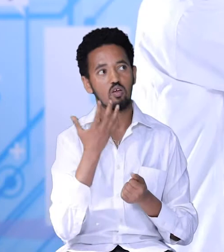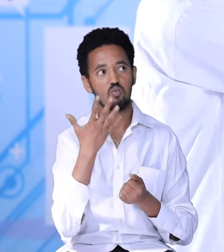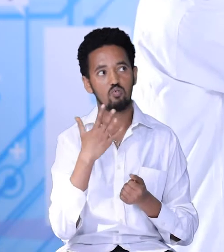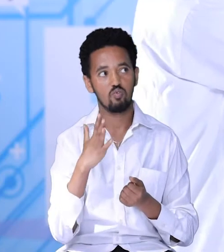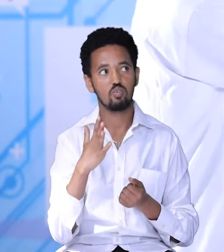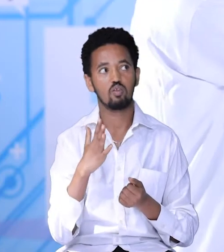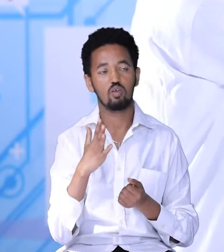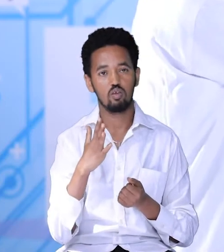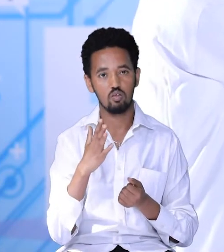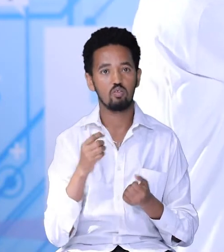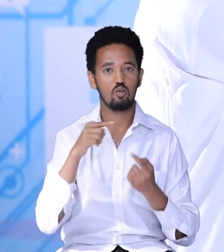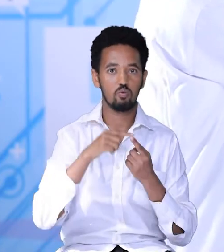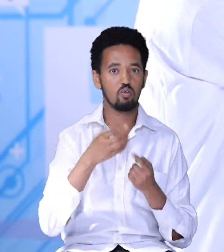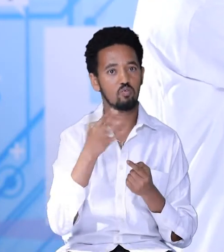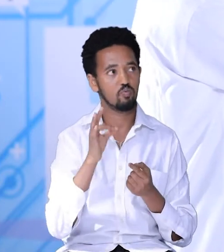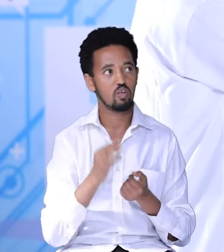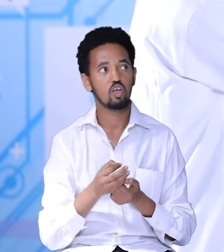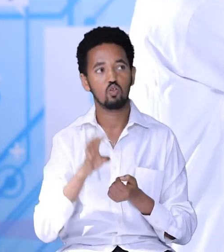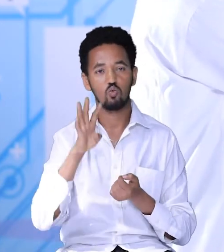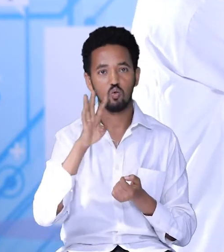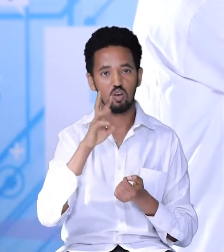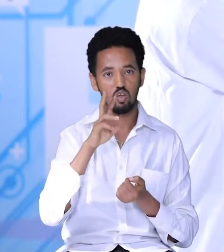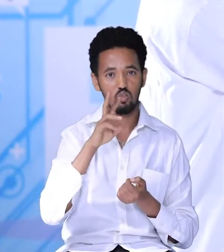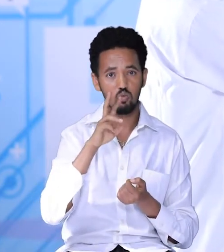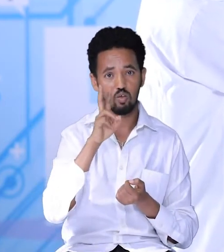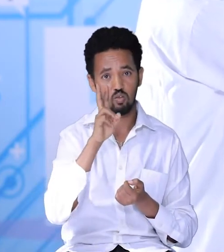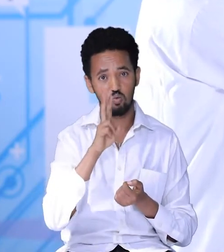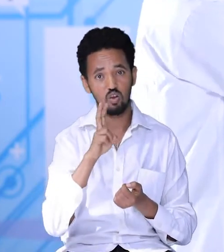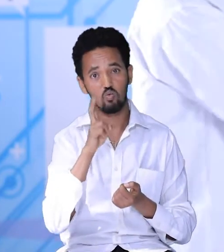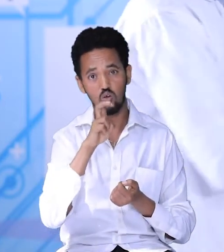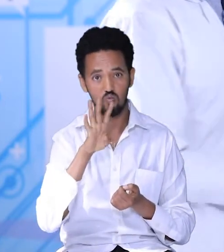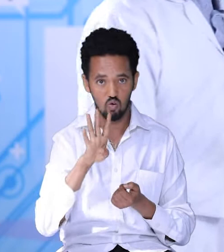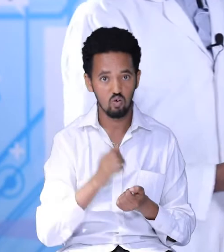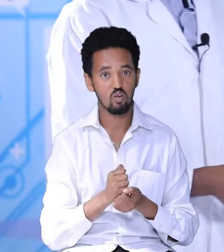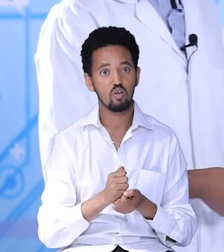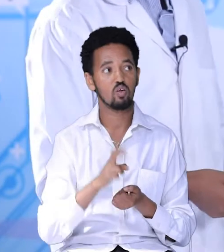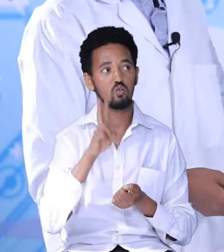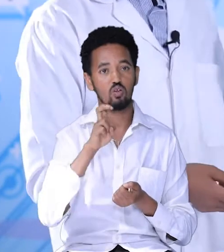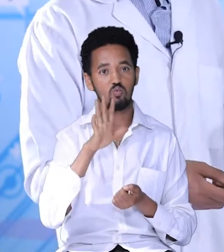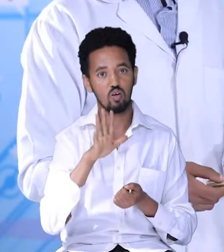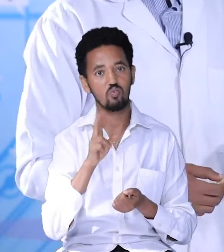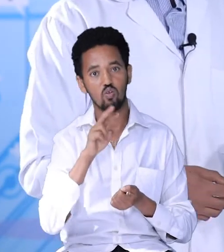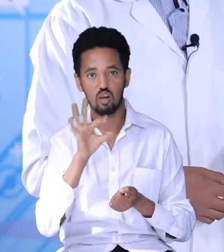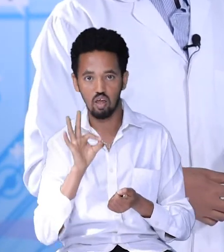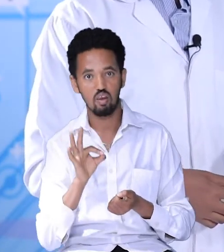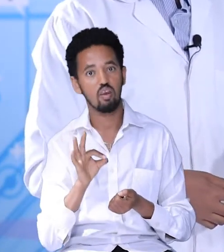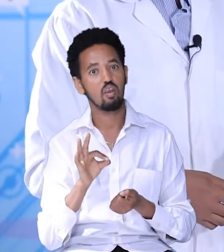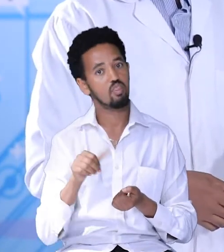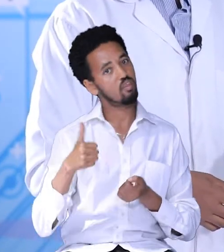this one, 50 to 90, 20 to 24, 25 to 29, and so